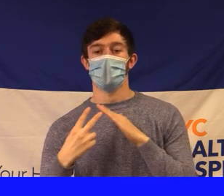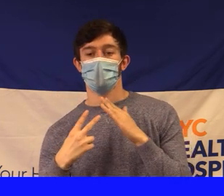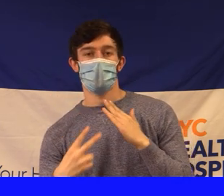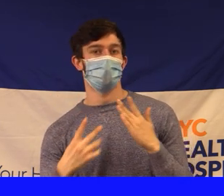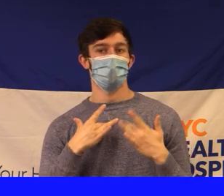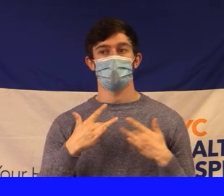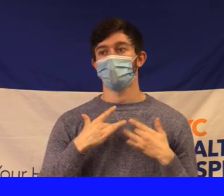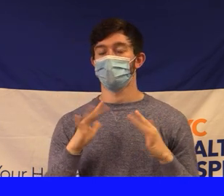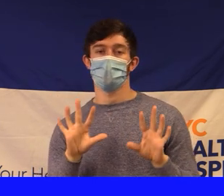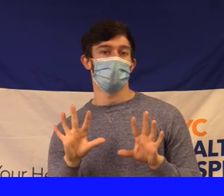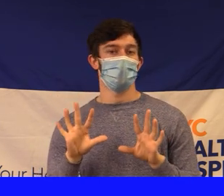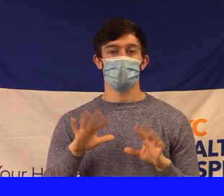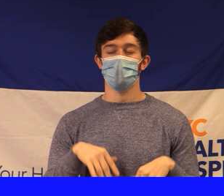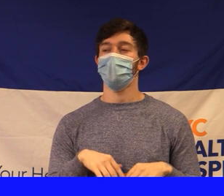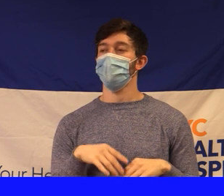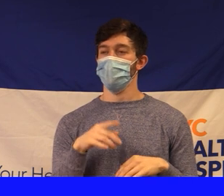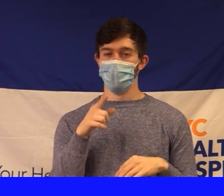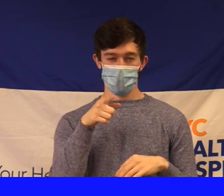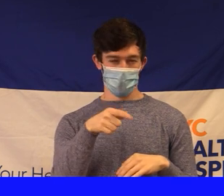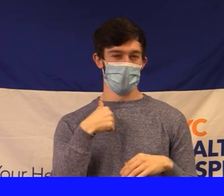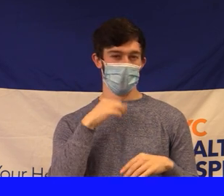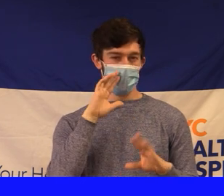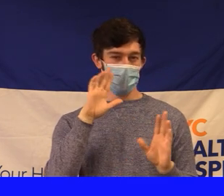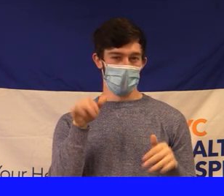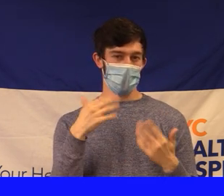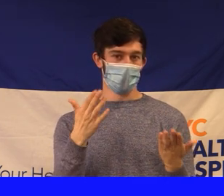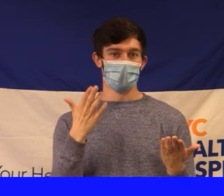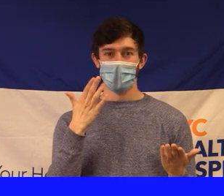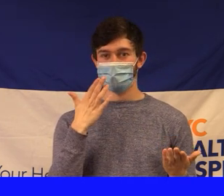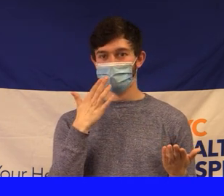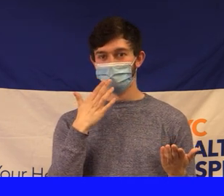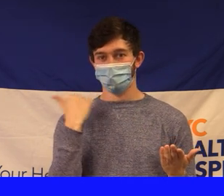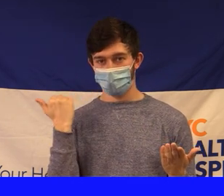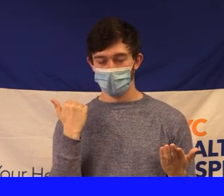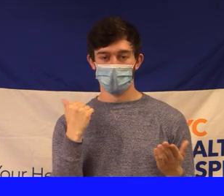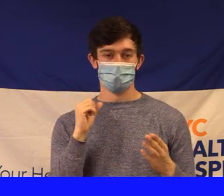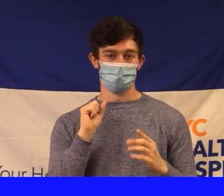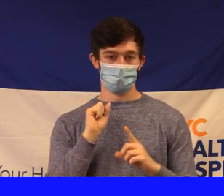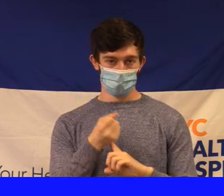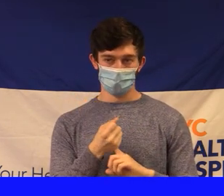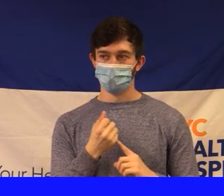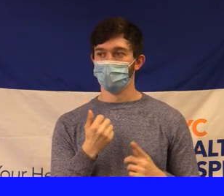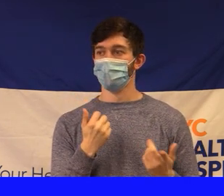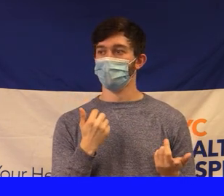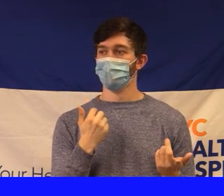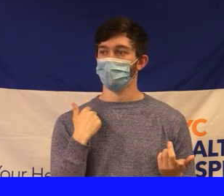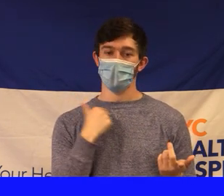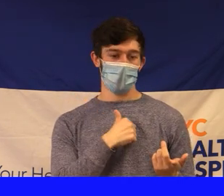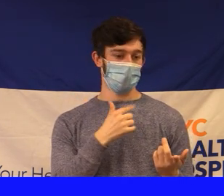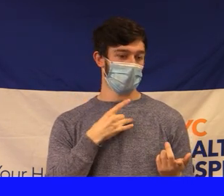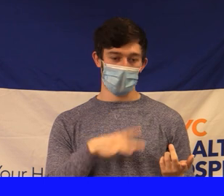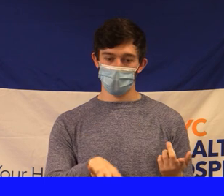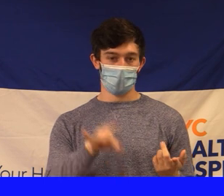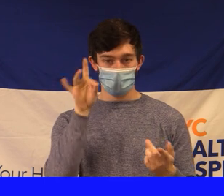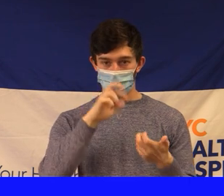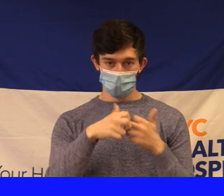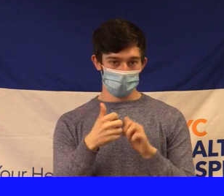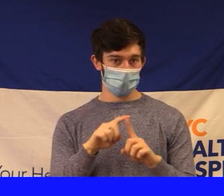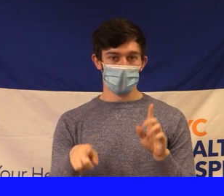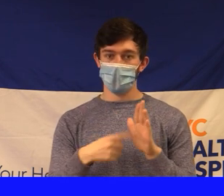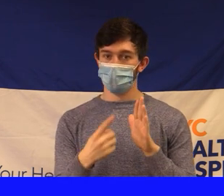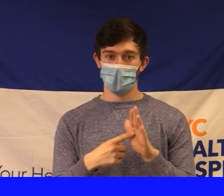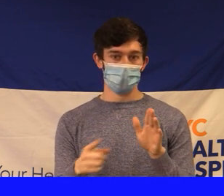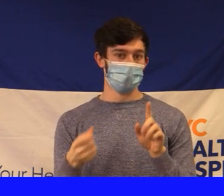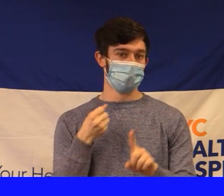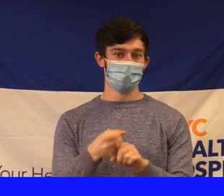I think I'll give you the kind of best one, right? You don't like to find problems, but there are some problems that you